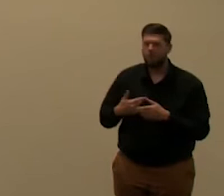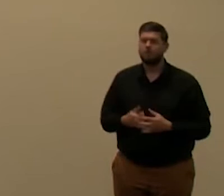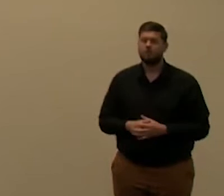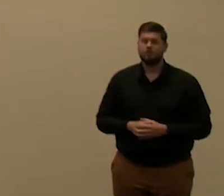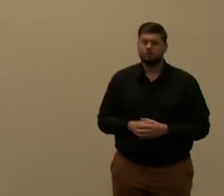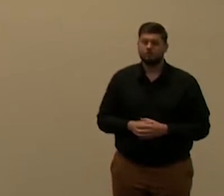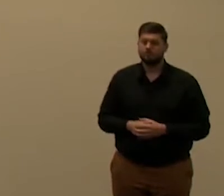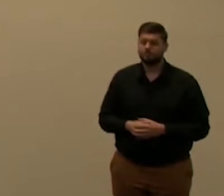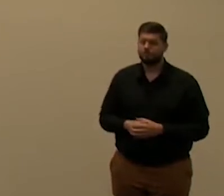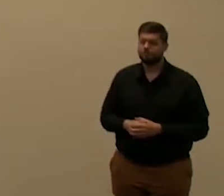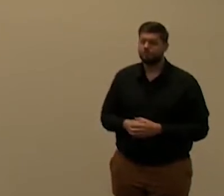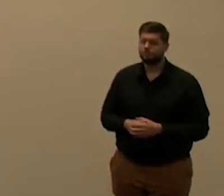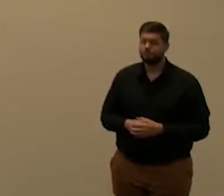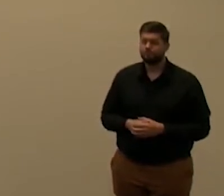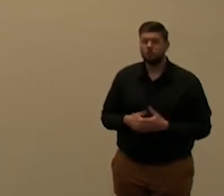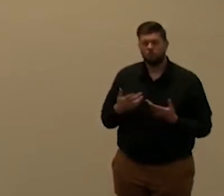that might be an Outlook meeting.